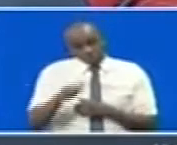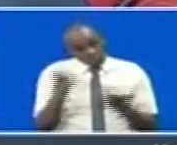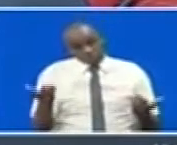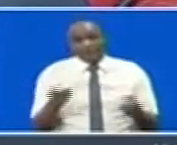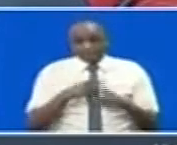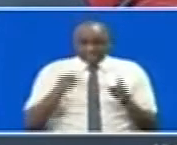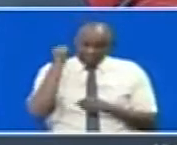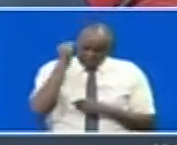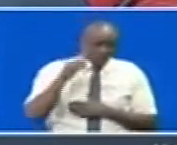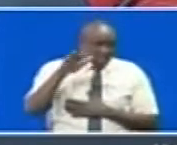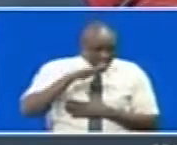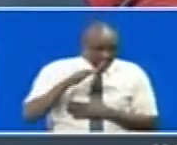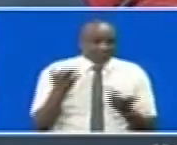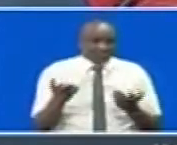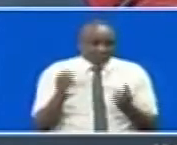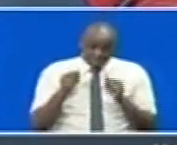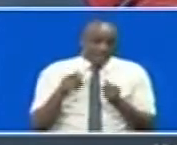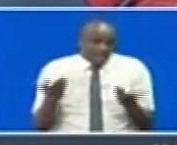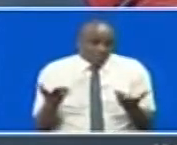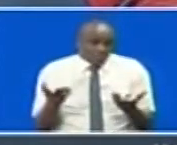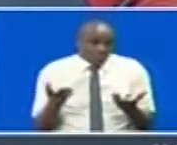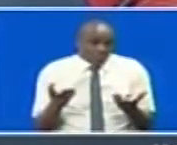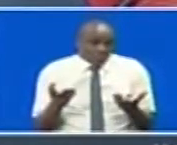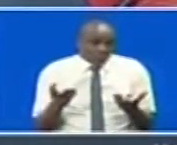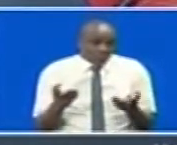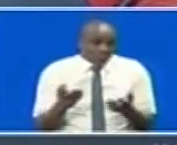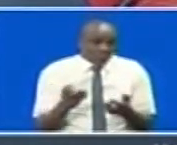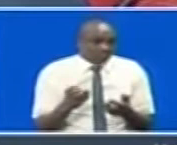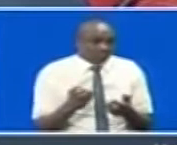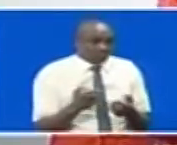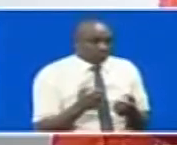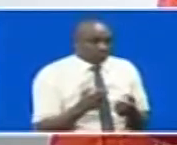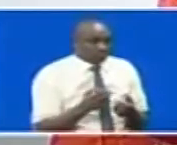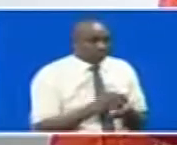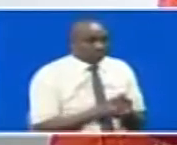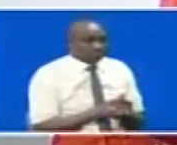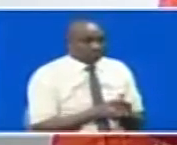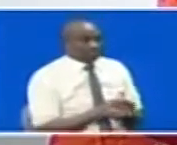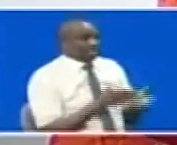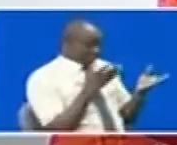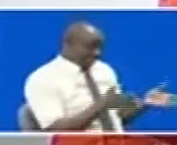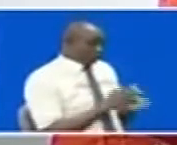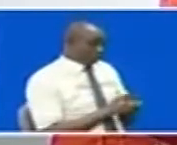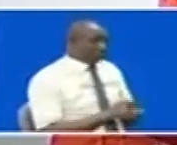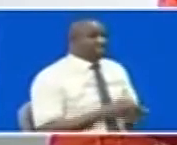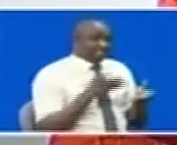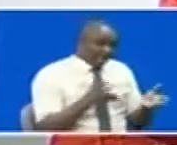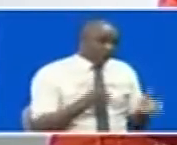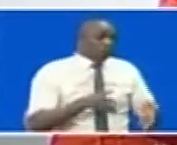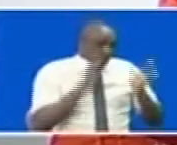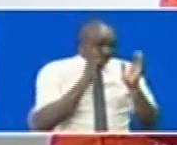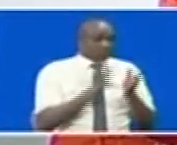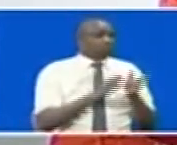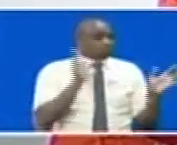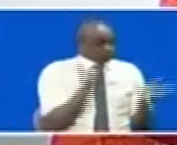The political aspect of curbing hate speech? The political aspect of curbing hate speech worries me, and I will